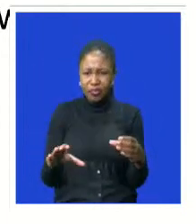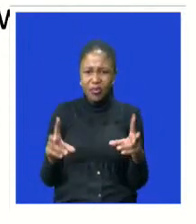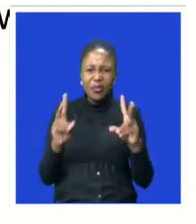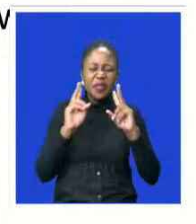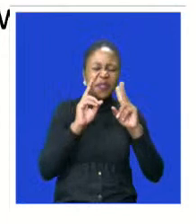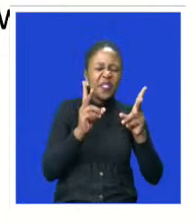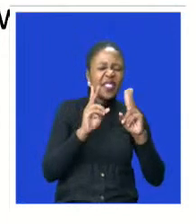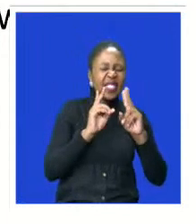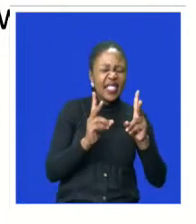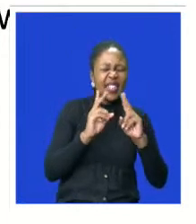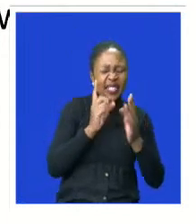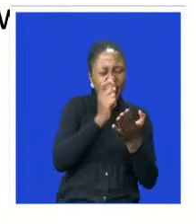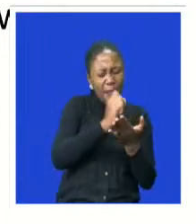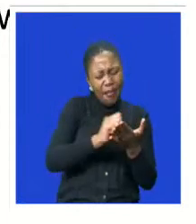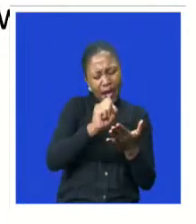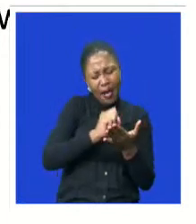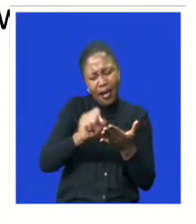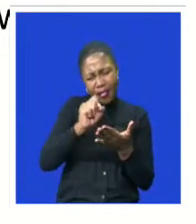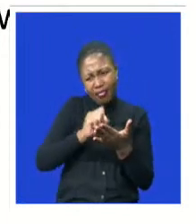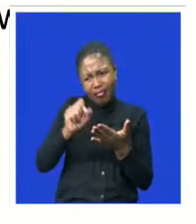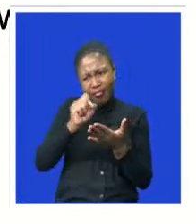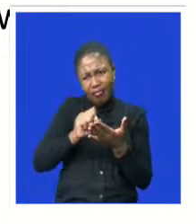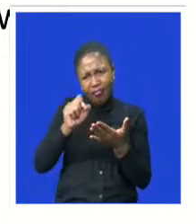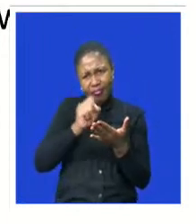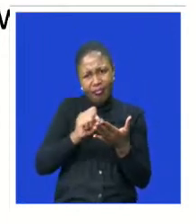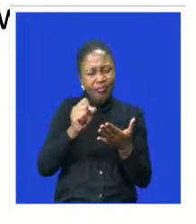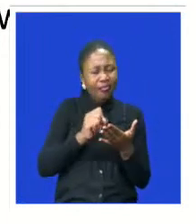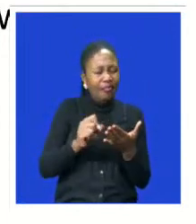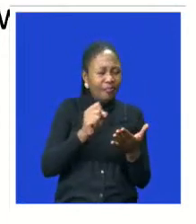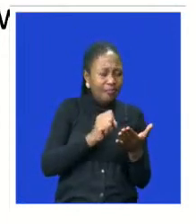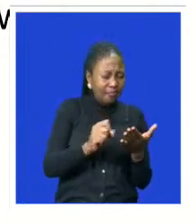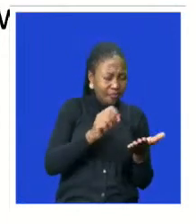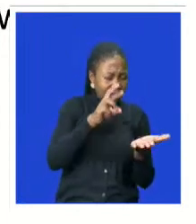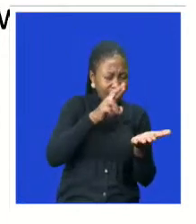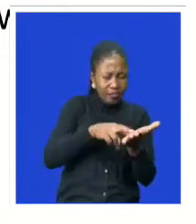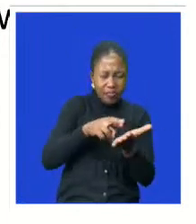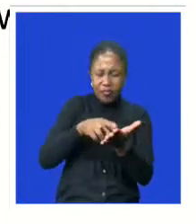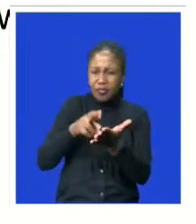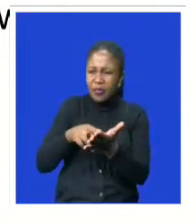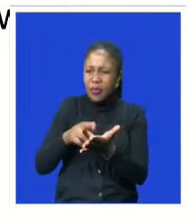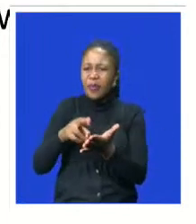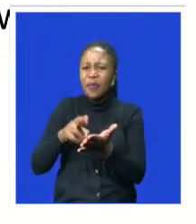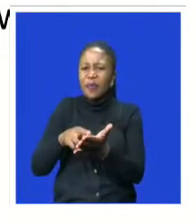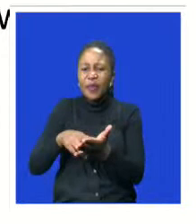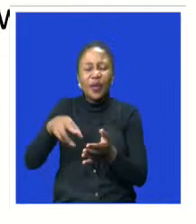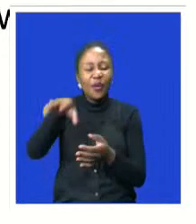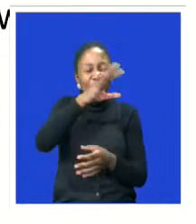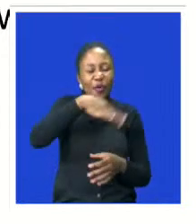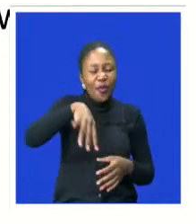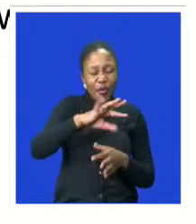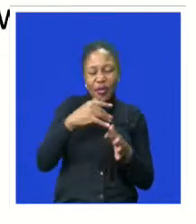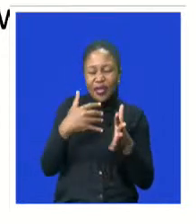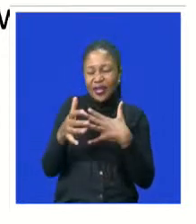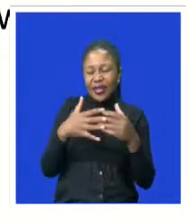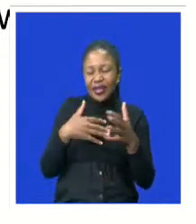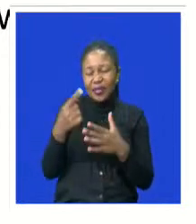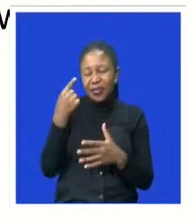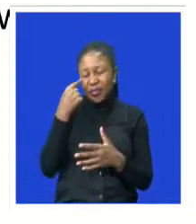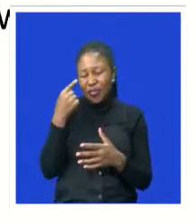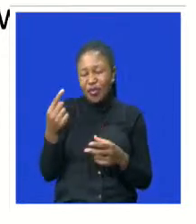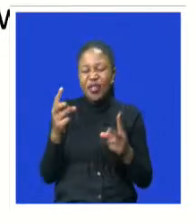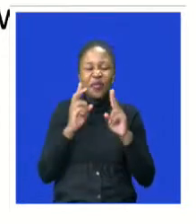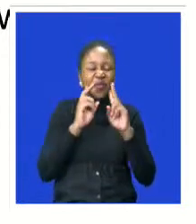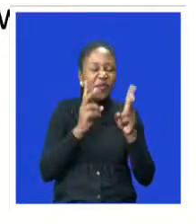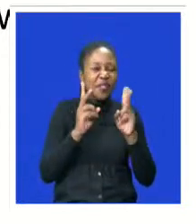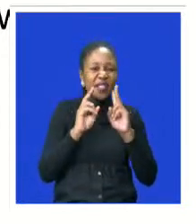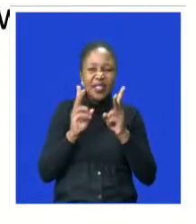recording what we know. So they kept diaries and records of what they had seen during their journey. Through stories